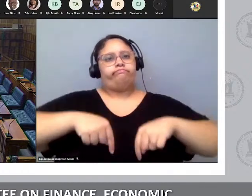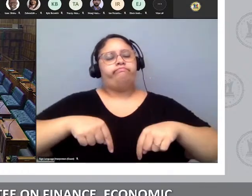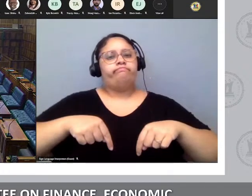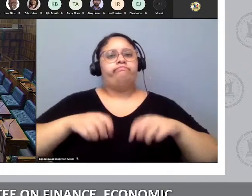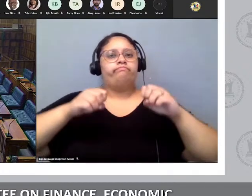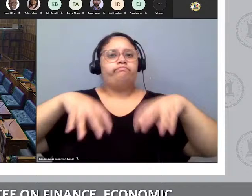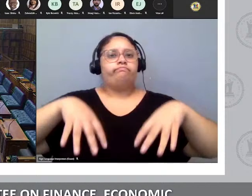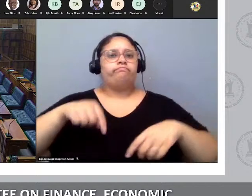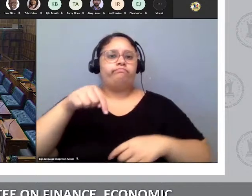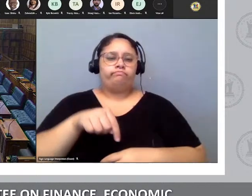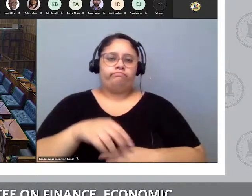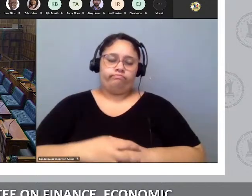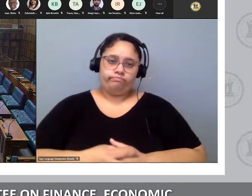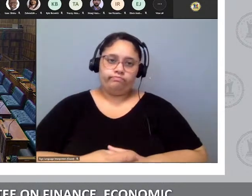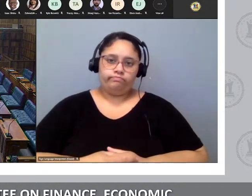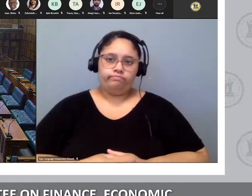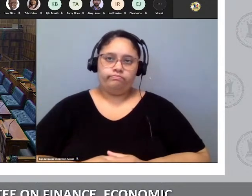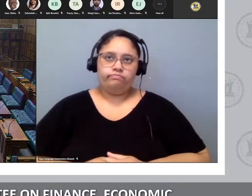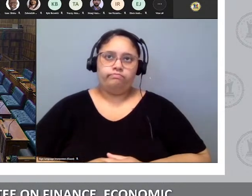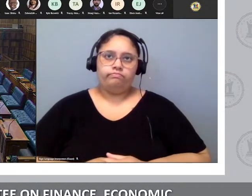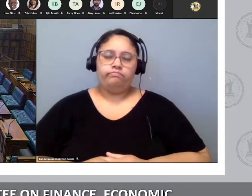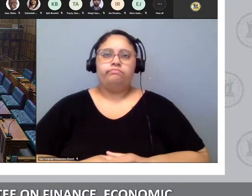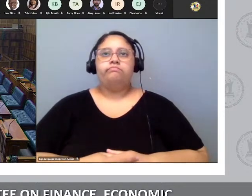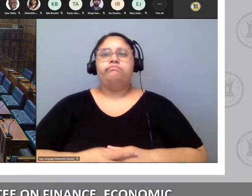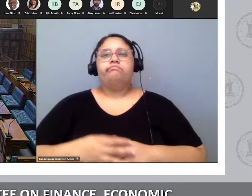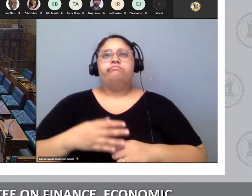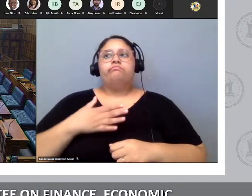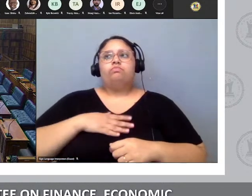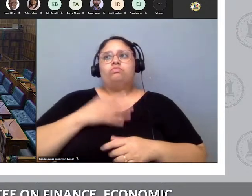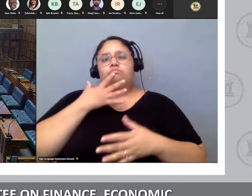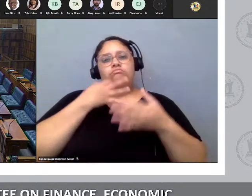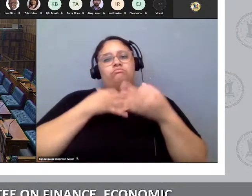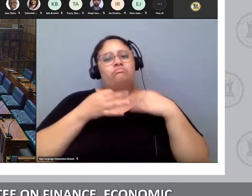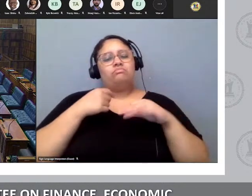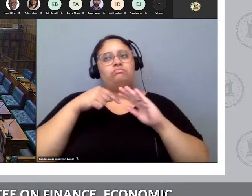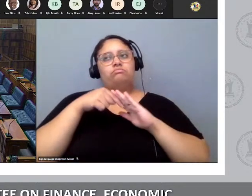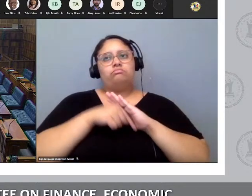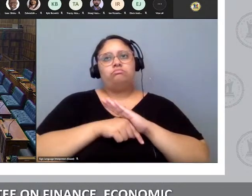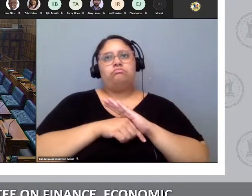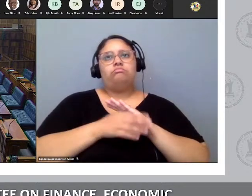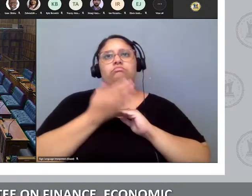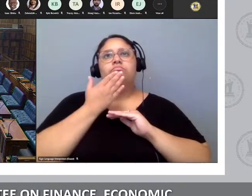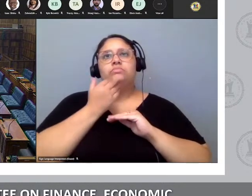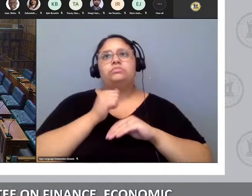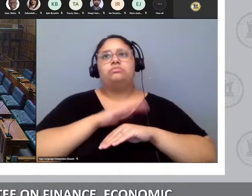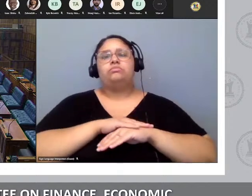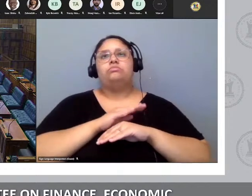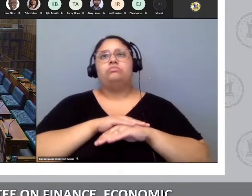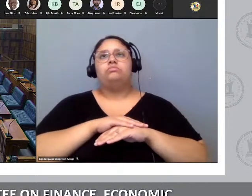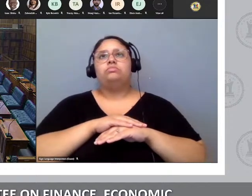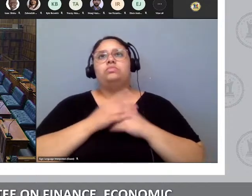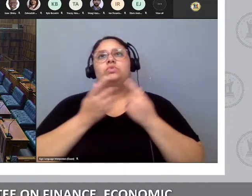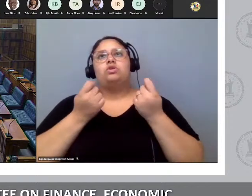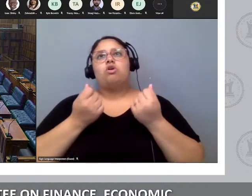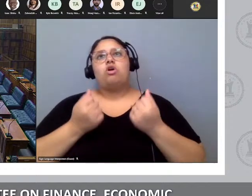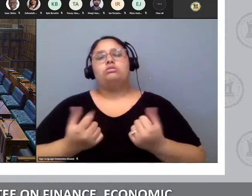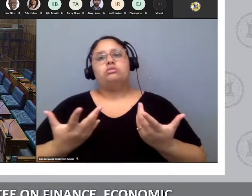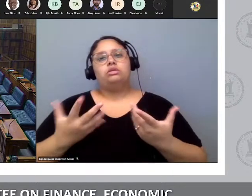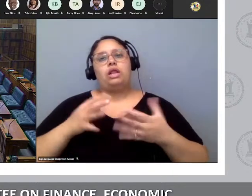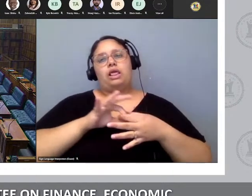default Port so perhaps if you could just expand a little bit on on the the cost